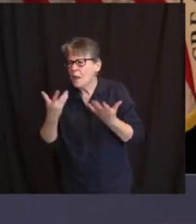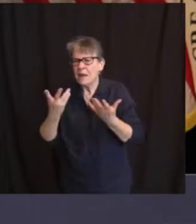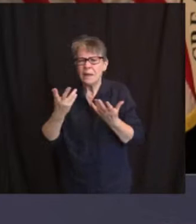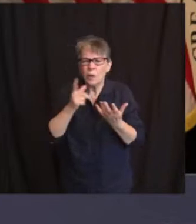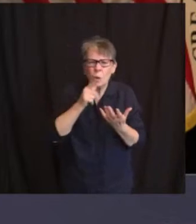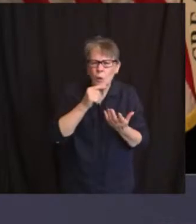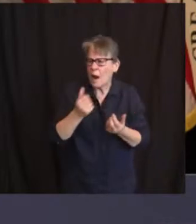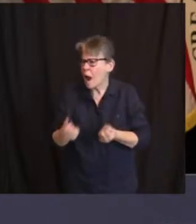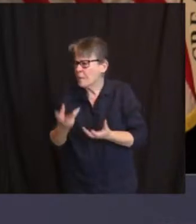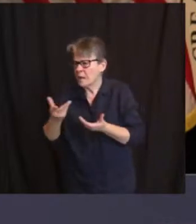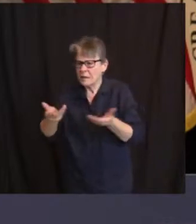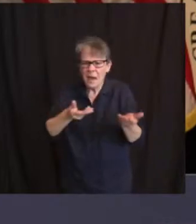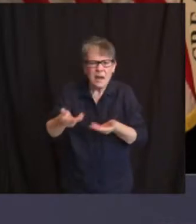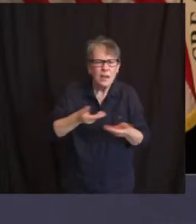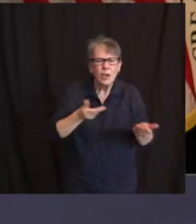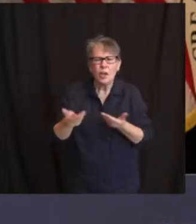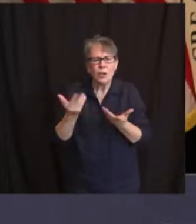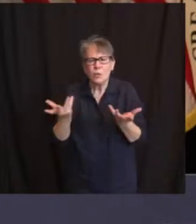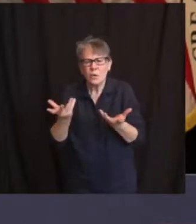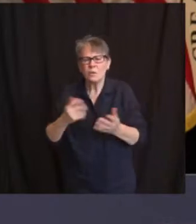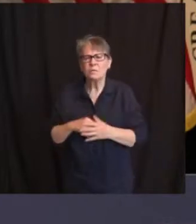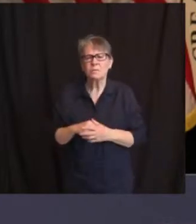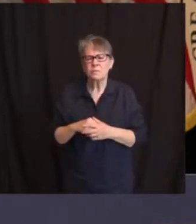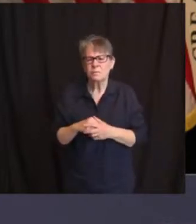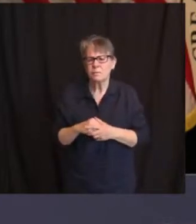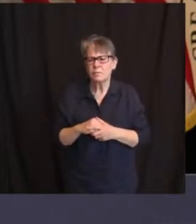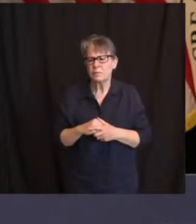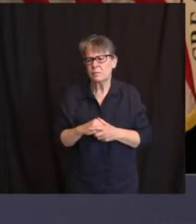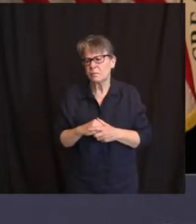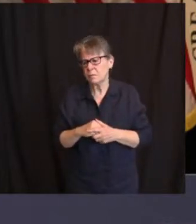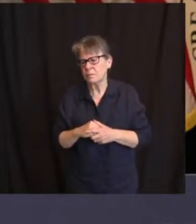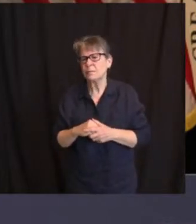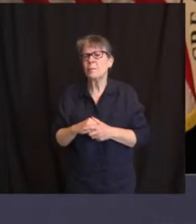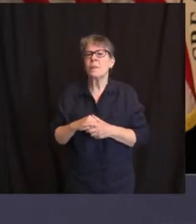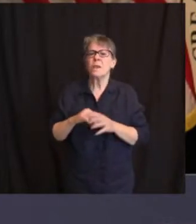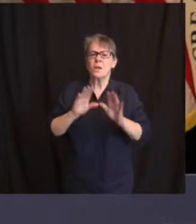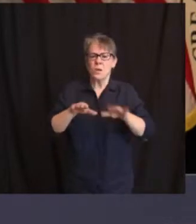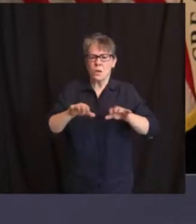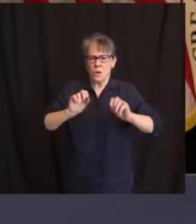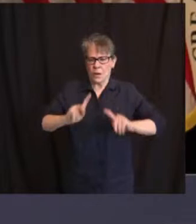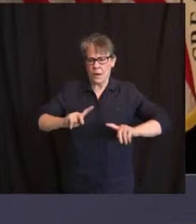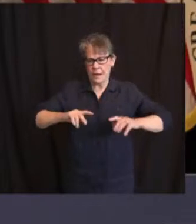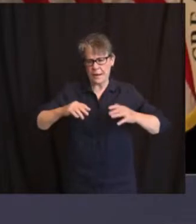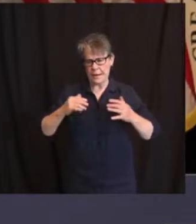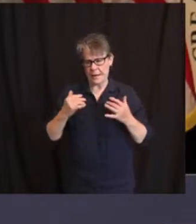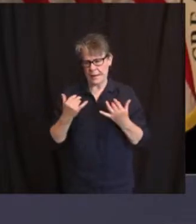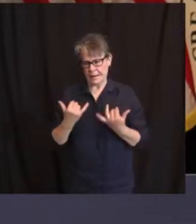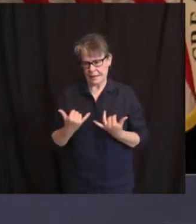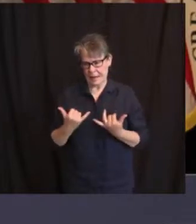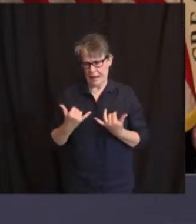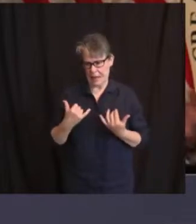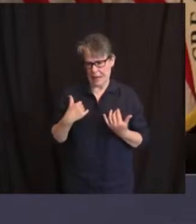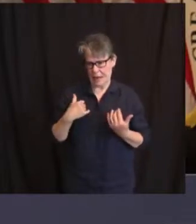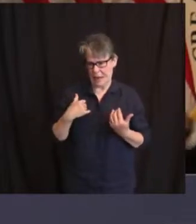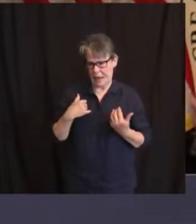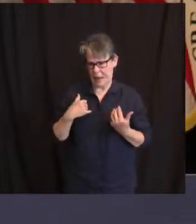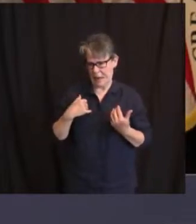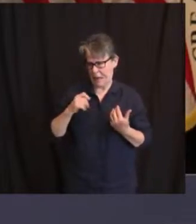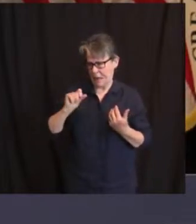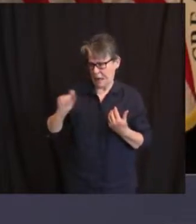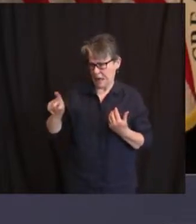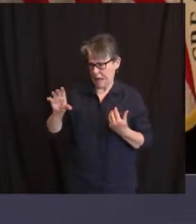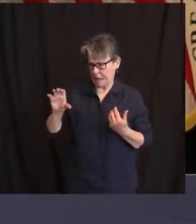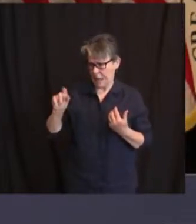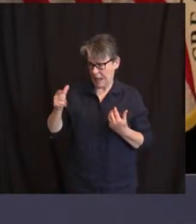I'm going to address, and you'll tell me whether or not I get this wrong, Pat, cars and gatherings, and either Judy or Pat